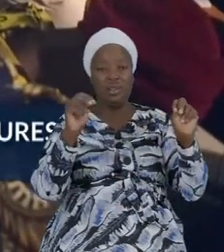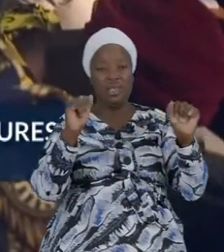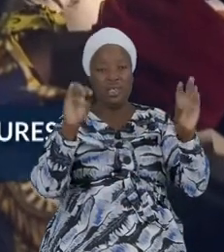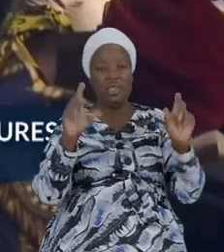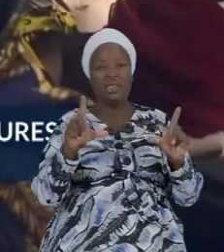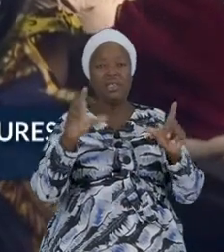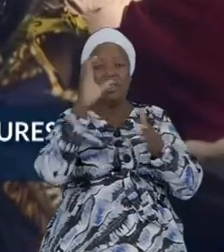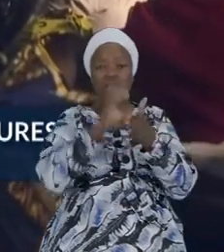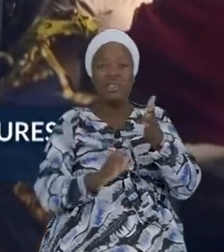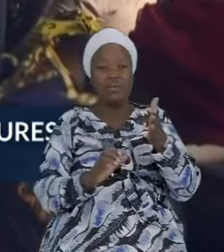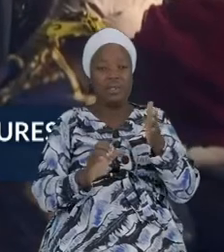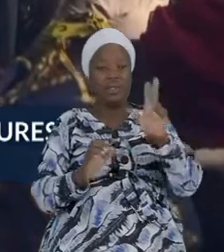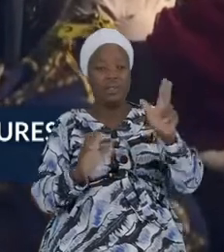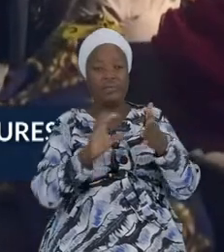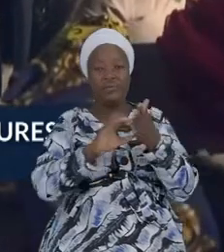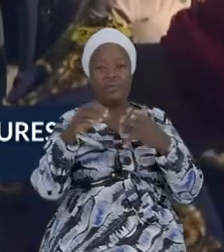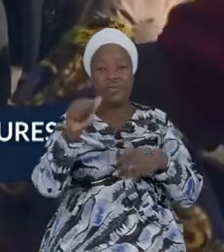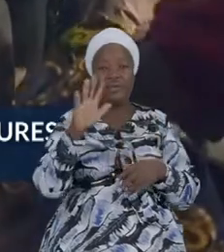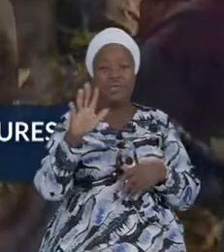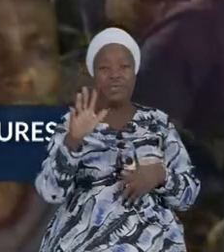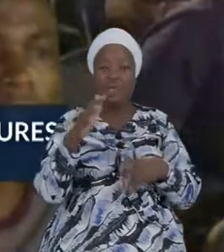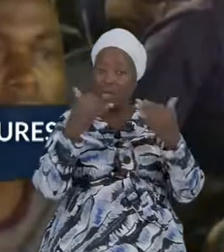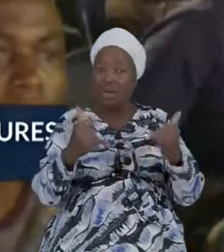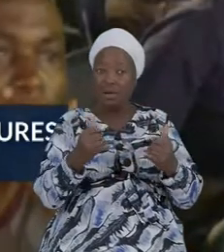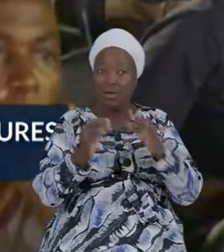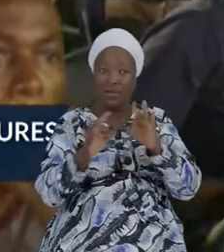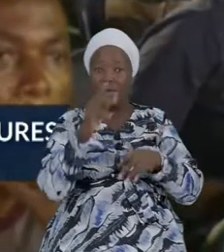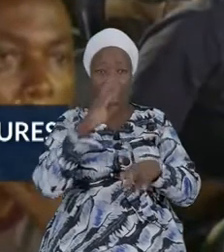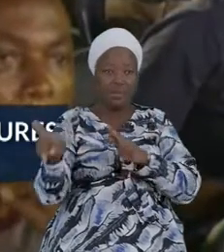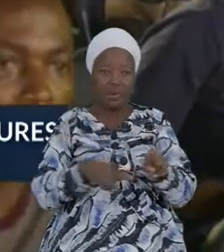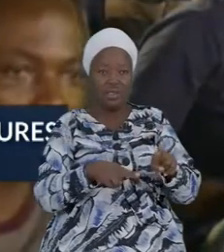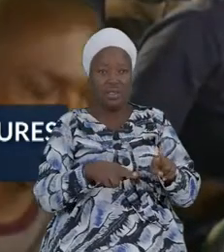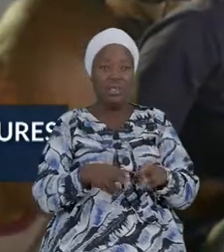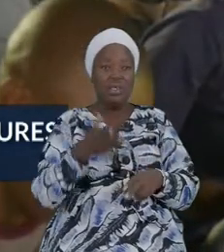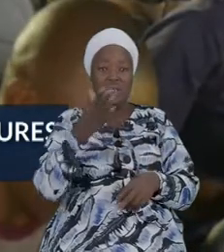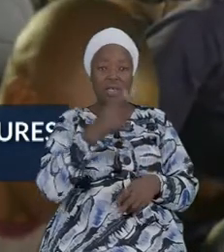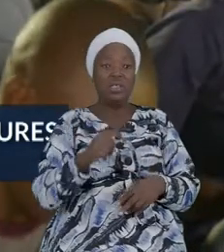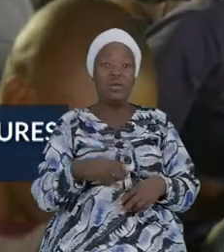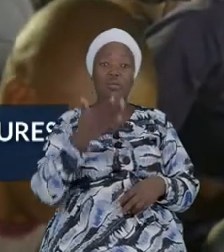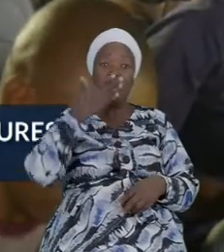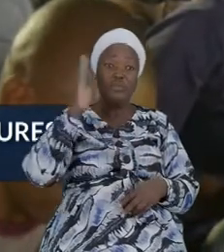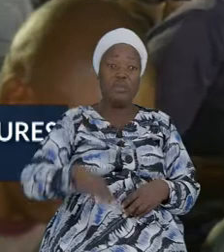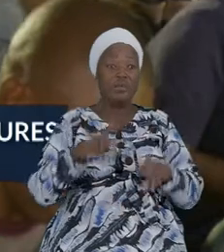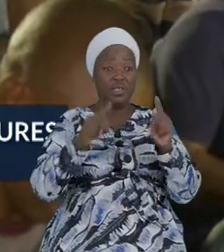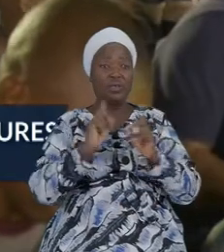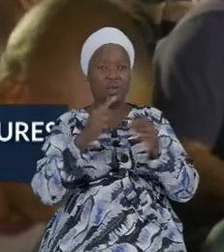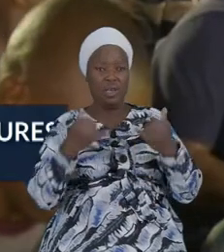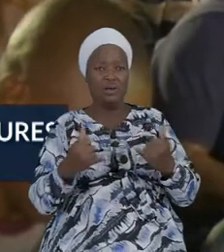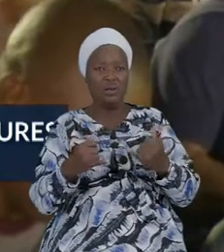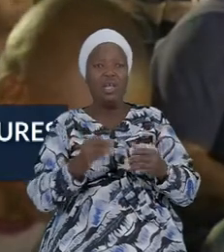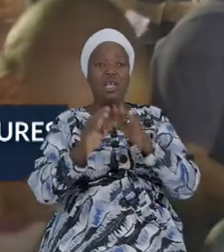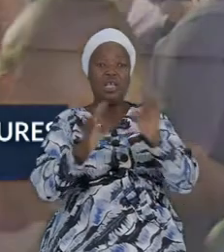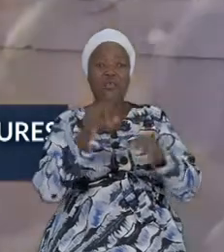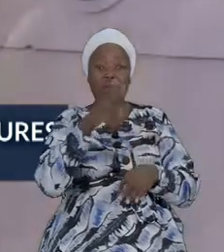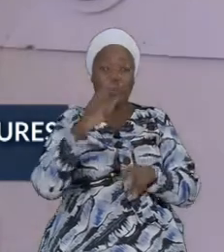15. Now, if you be ready, here is a tyrant talking. Now, if you be